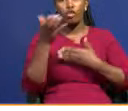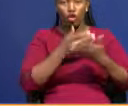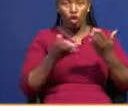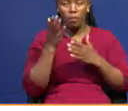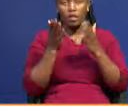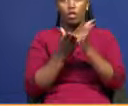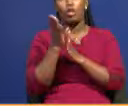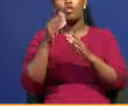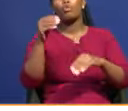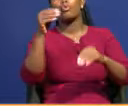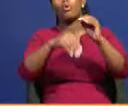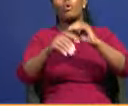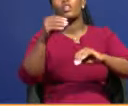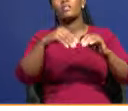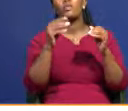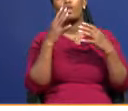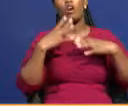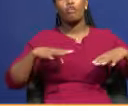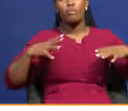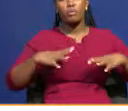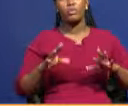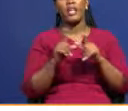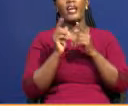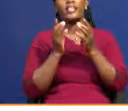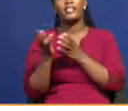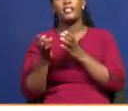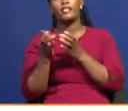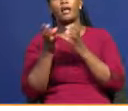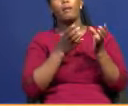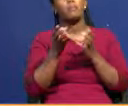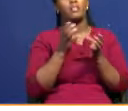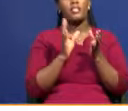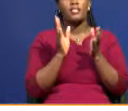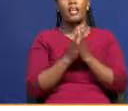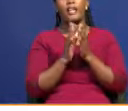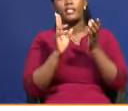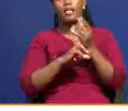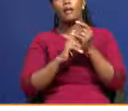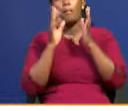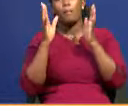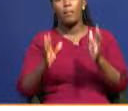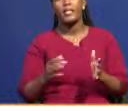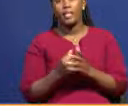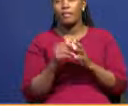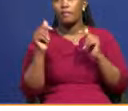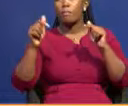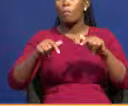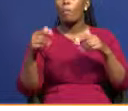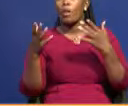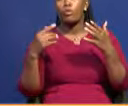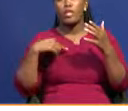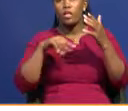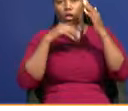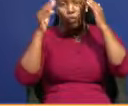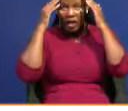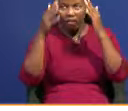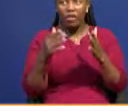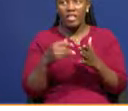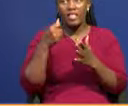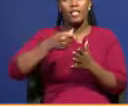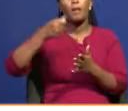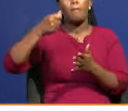of Wananchi and businesses and partners. We're looking today at a budget of just shy